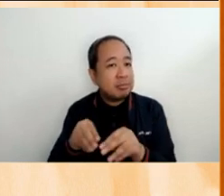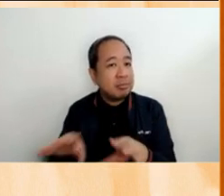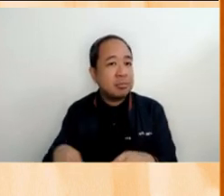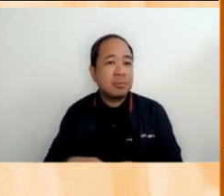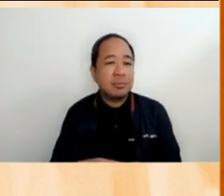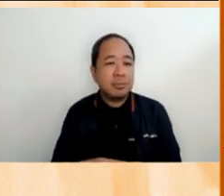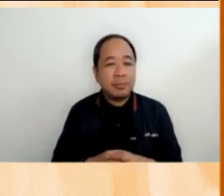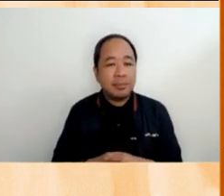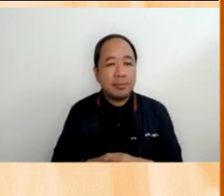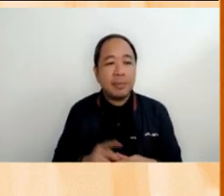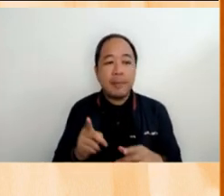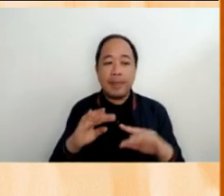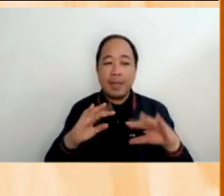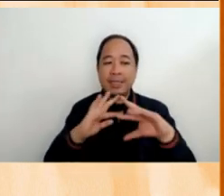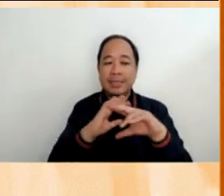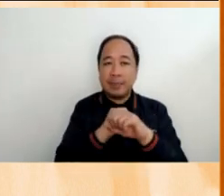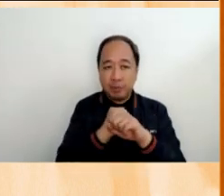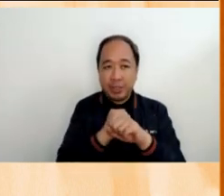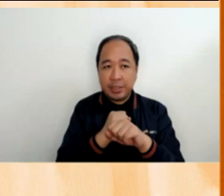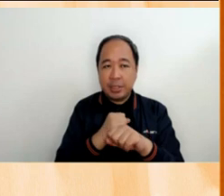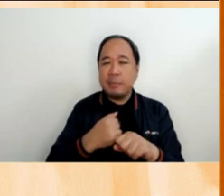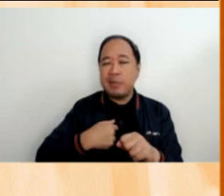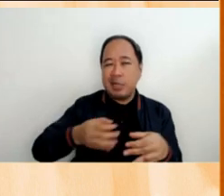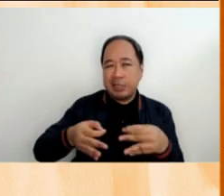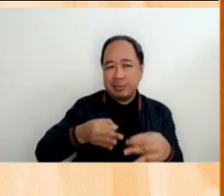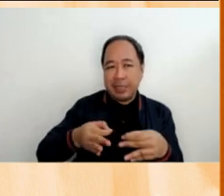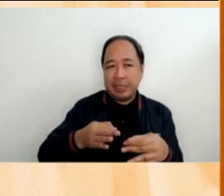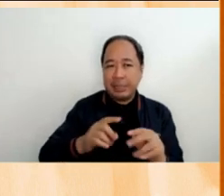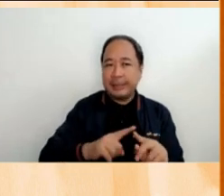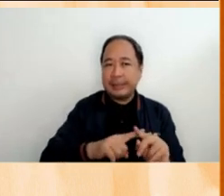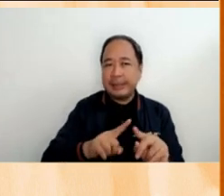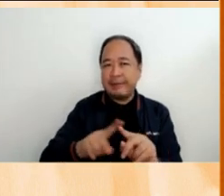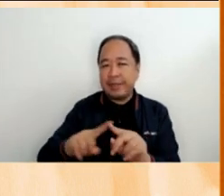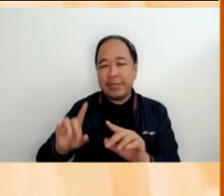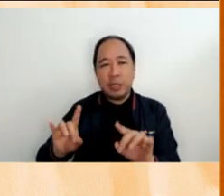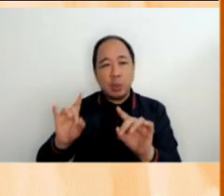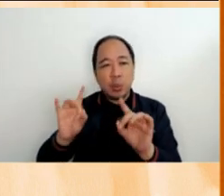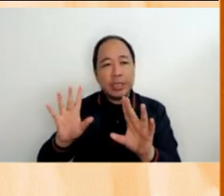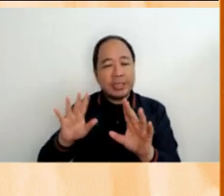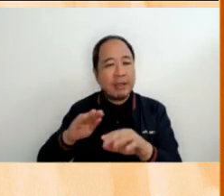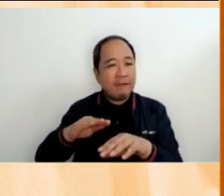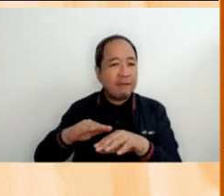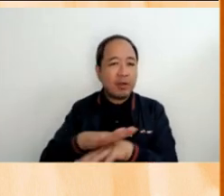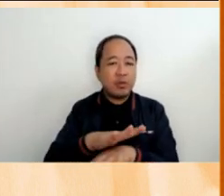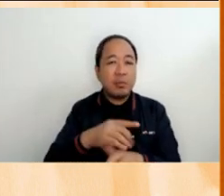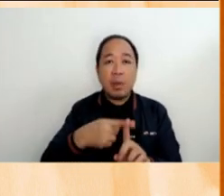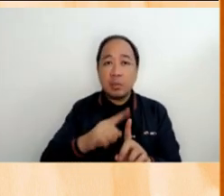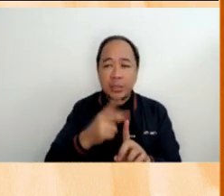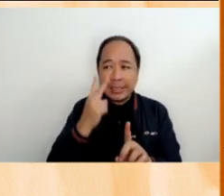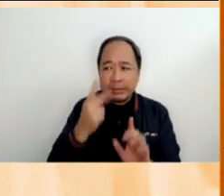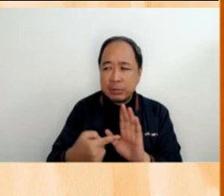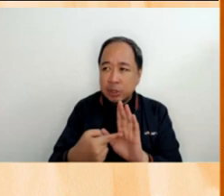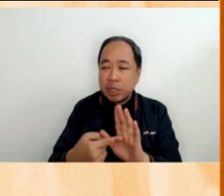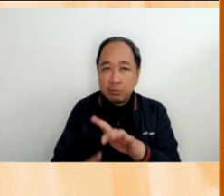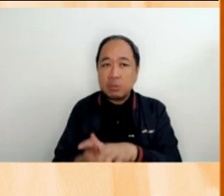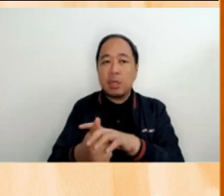young adults. In order to prevent suicide, it is important to identify those at risk